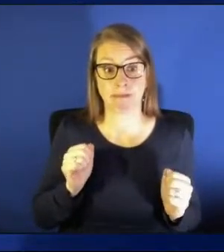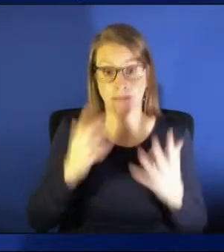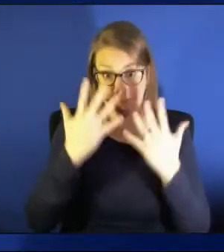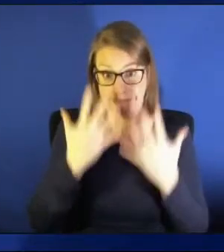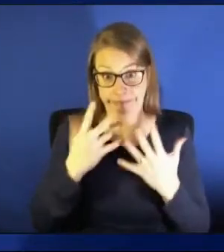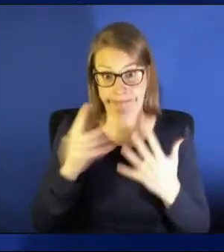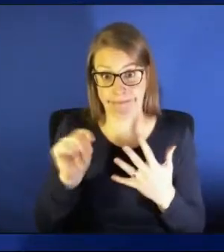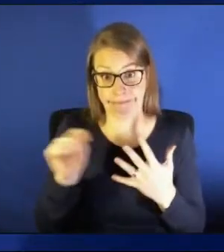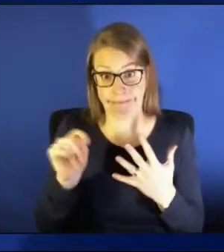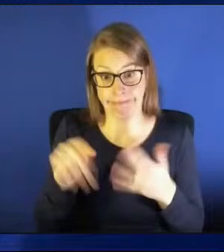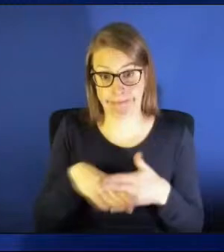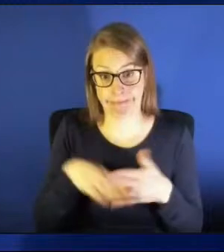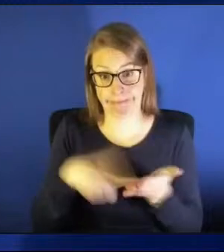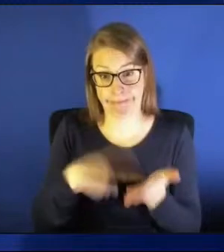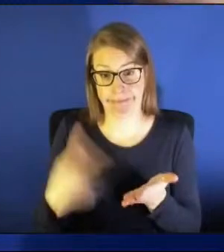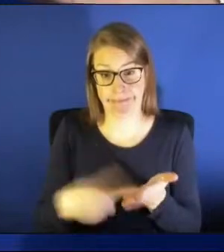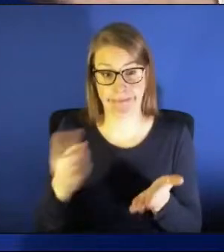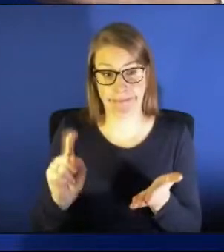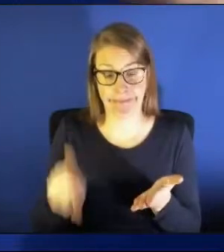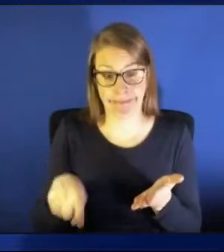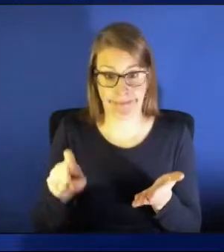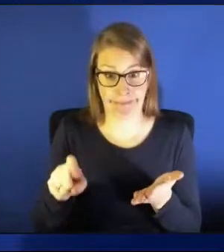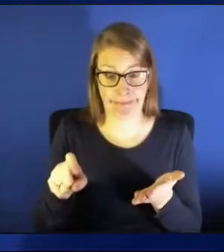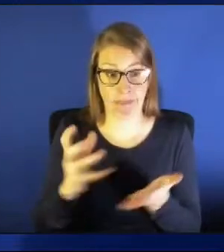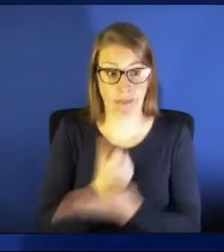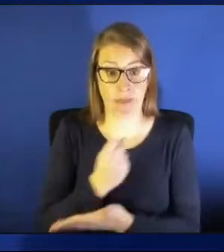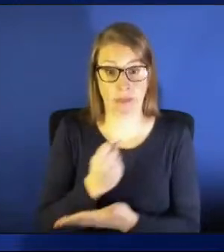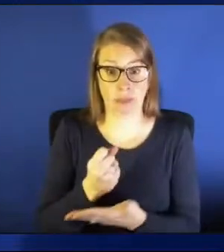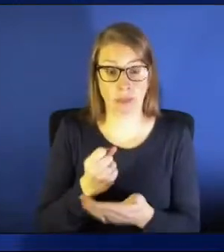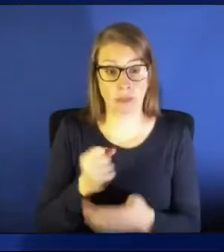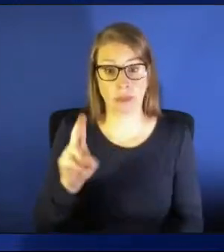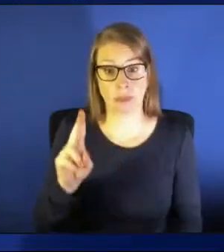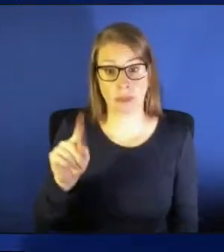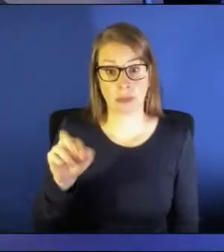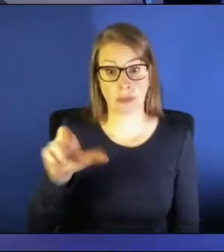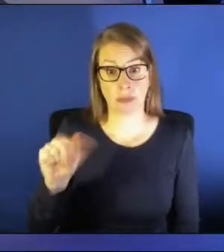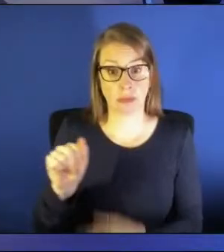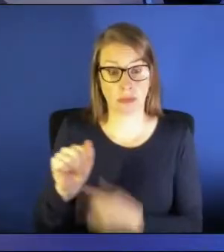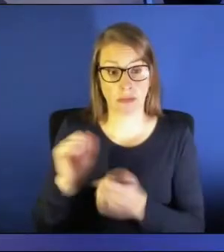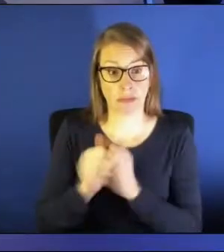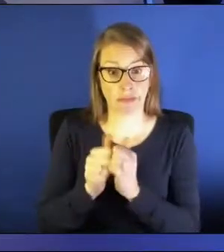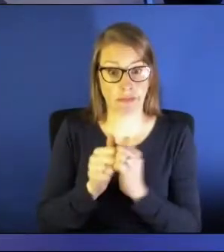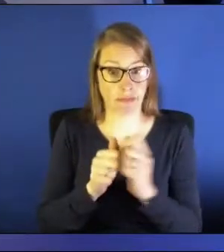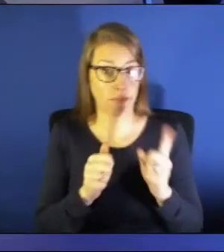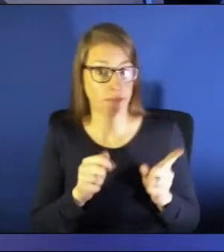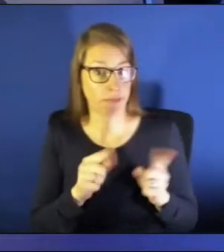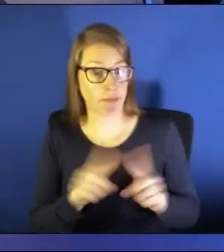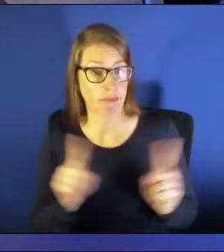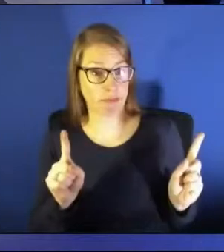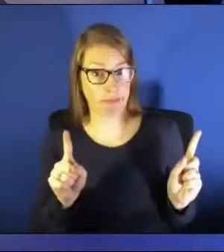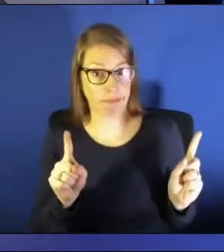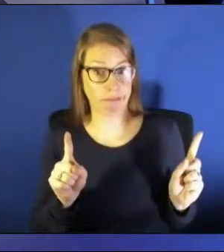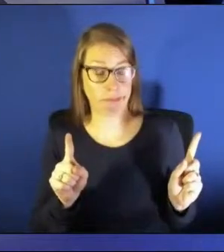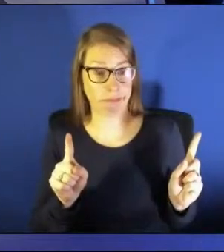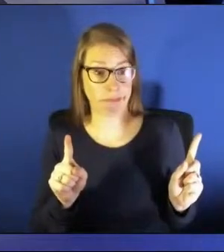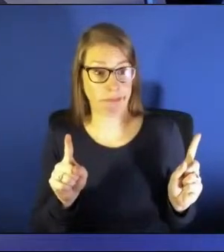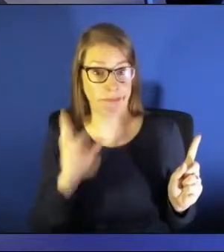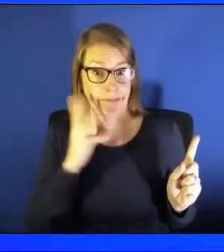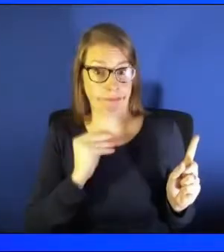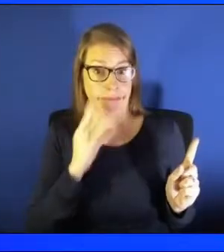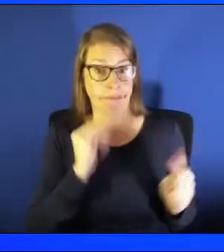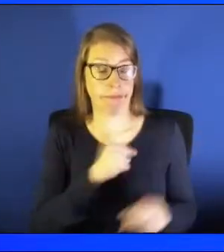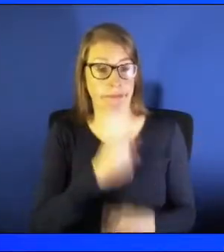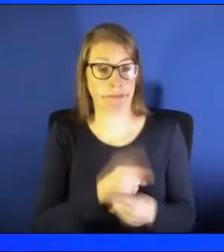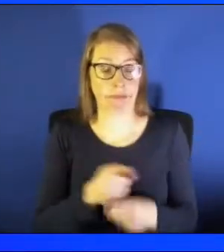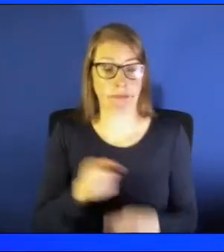occurs occasionally. Okay. But in the ultramarathoning Yeah. world, that's a different game. You want to talk Different about game entirely, yeah. So much like what Dr. Toby